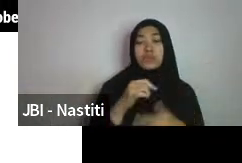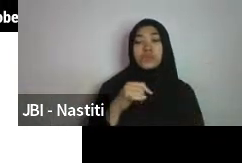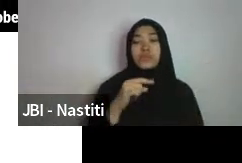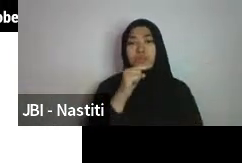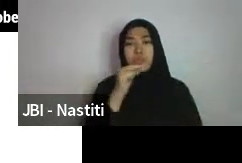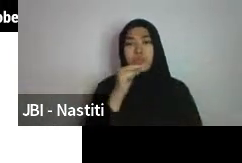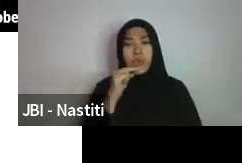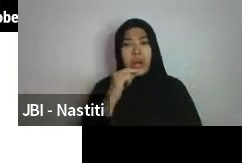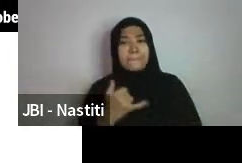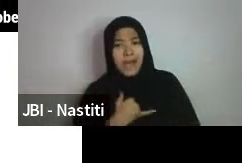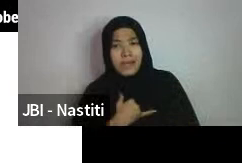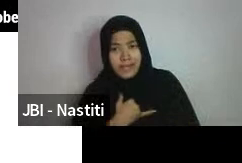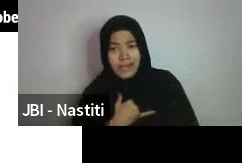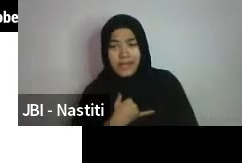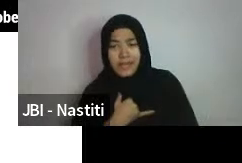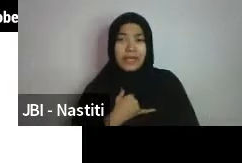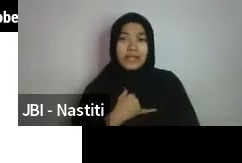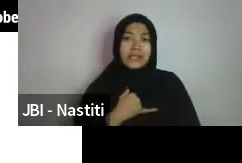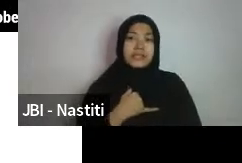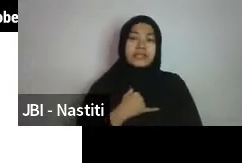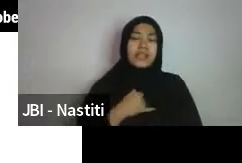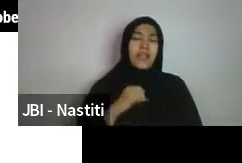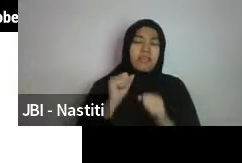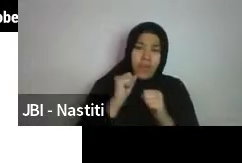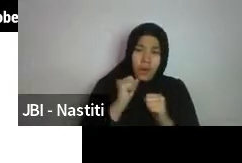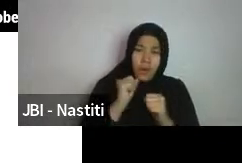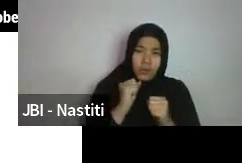with intellectual disability and mental ill health.